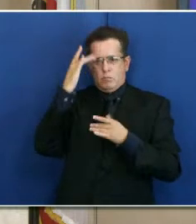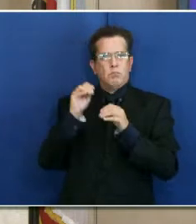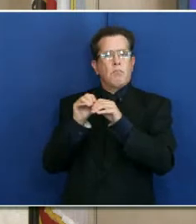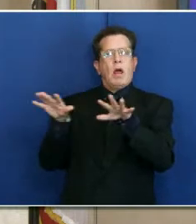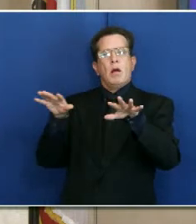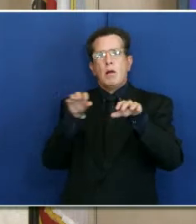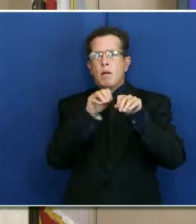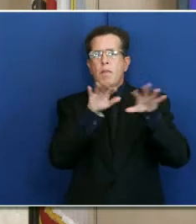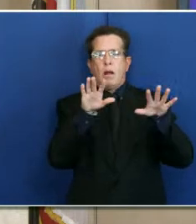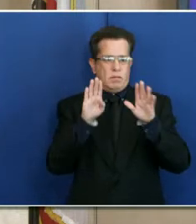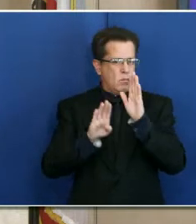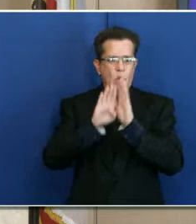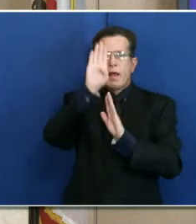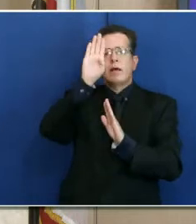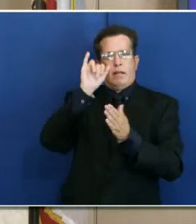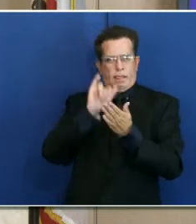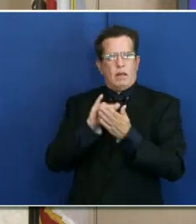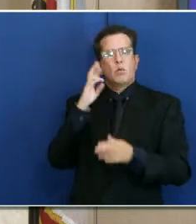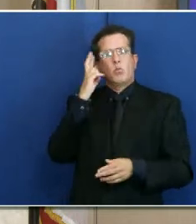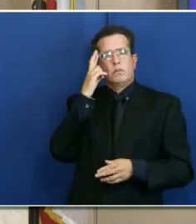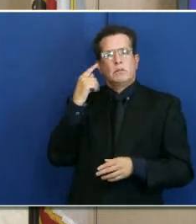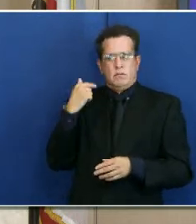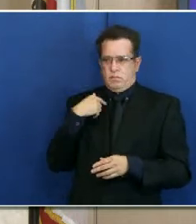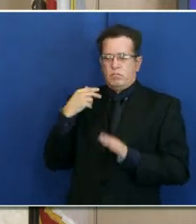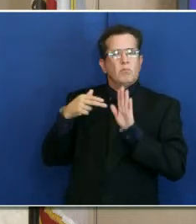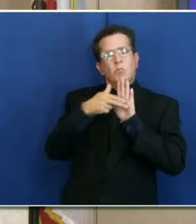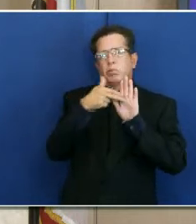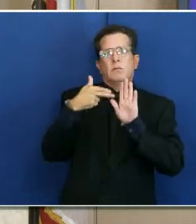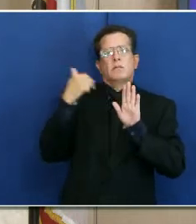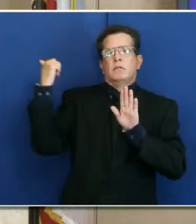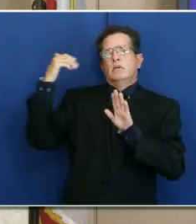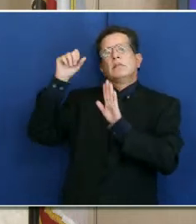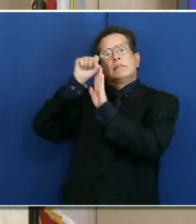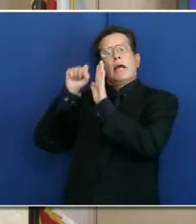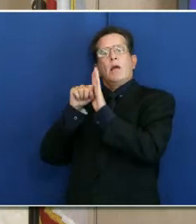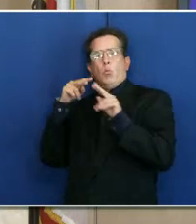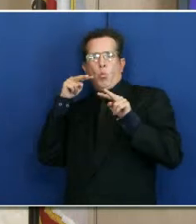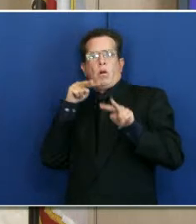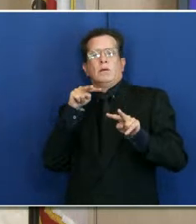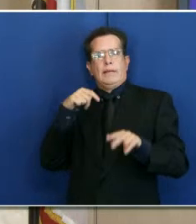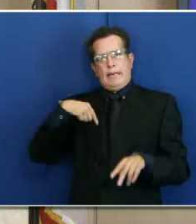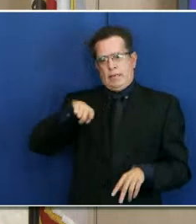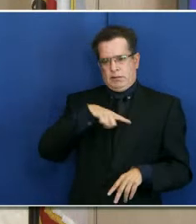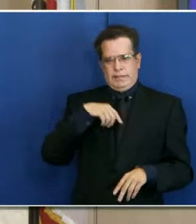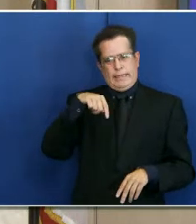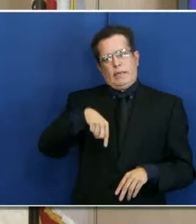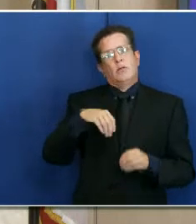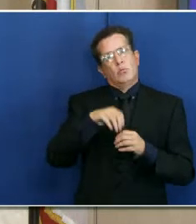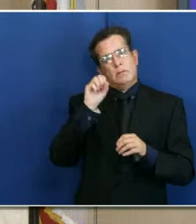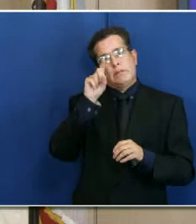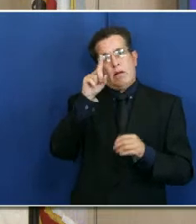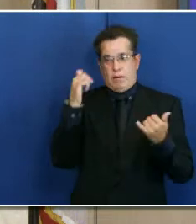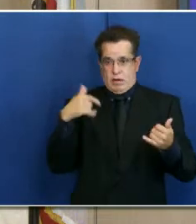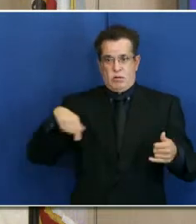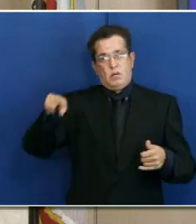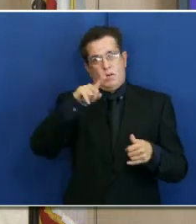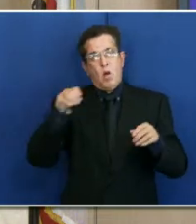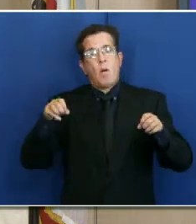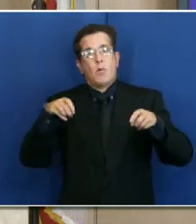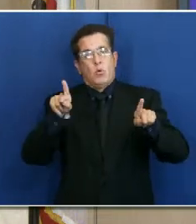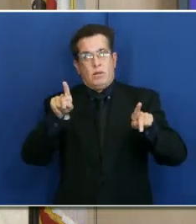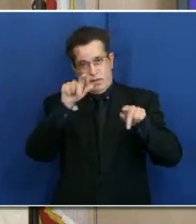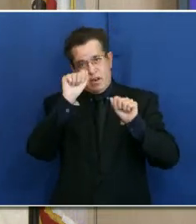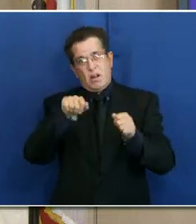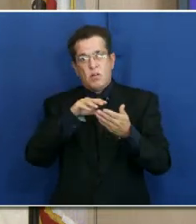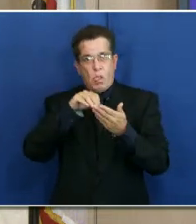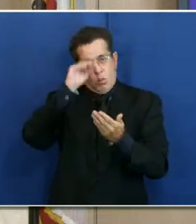us to begin to being placed on the state's watch list. Here's an opportunity that we have to learn our